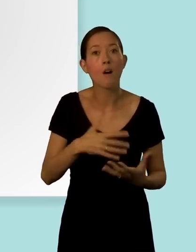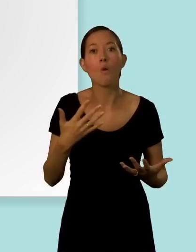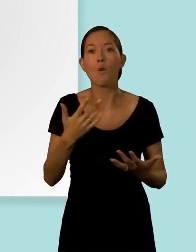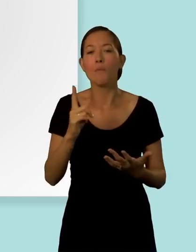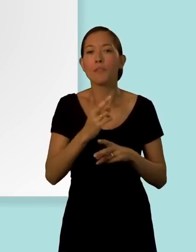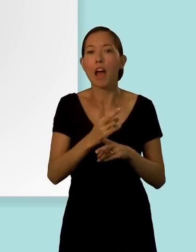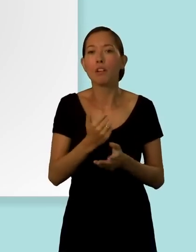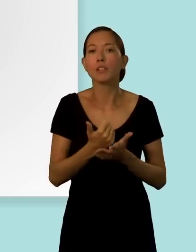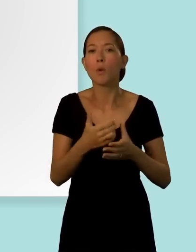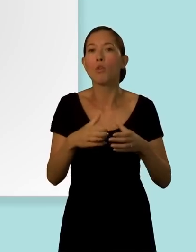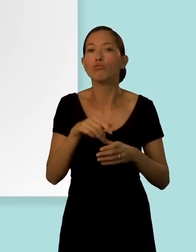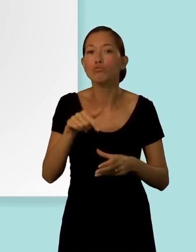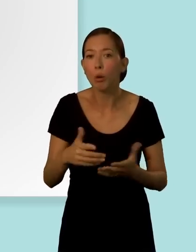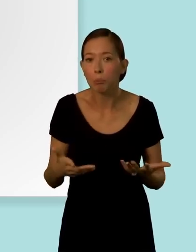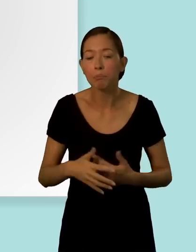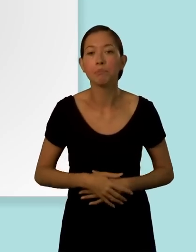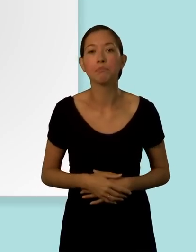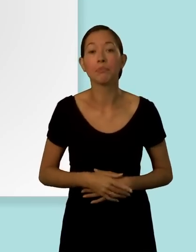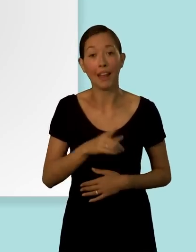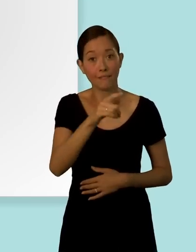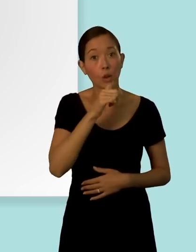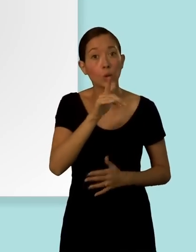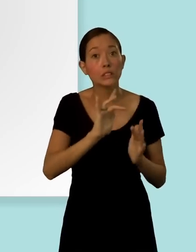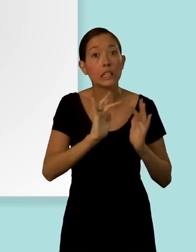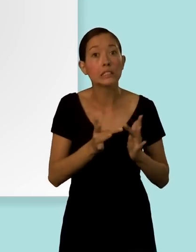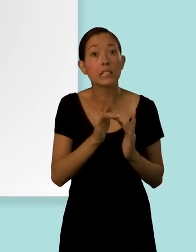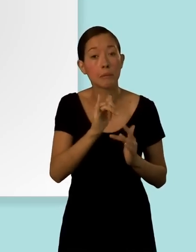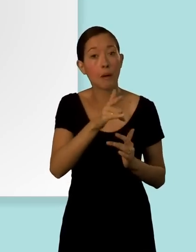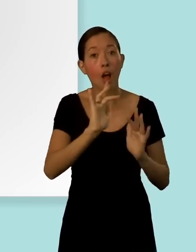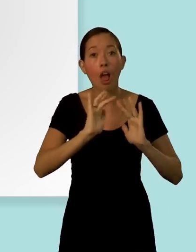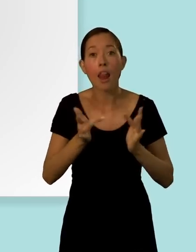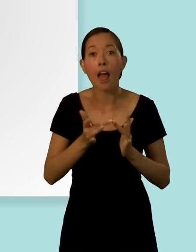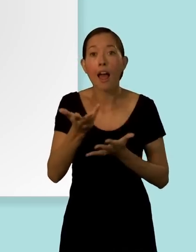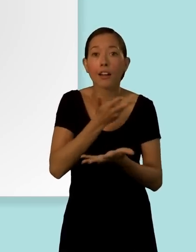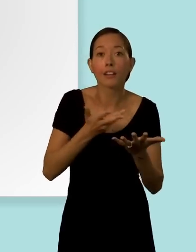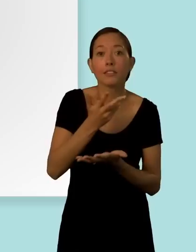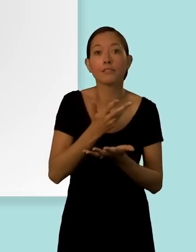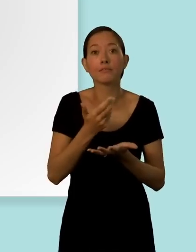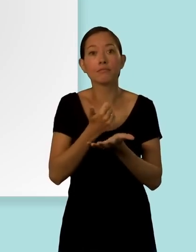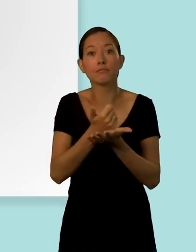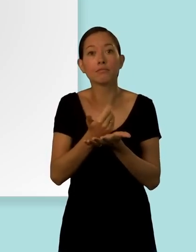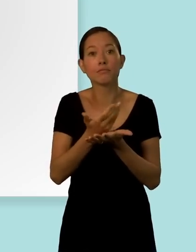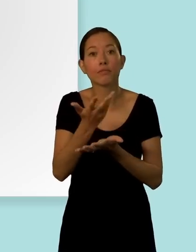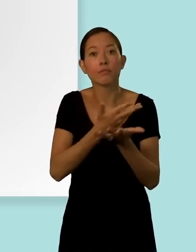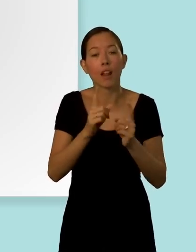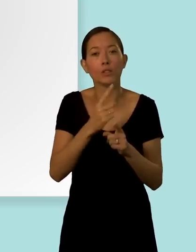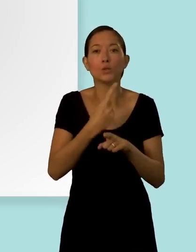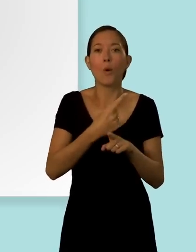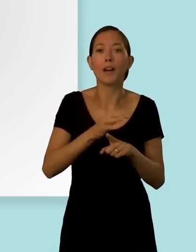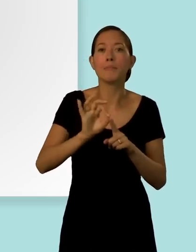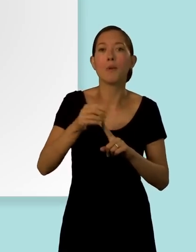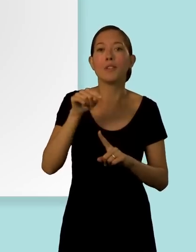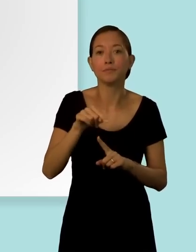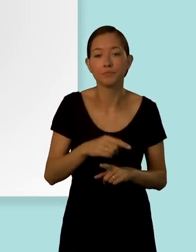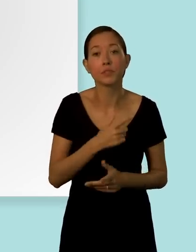professional, a friend or family member, or someone at a carer support group. If you use the internet, you could try an online discussion and